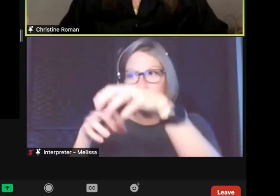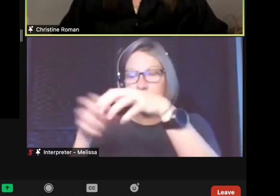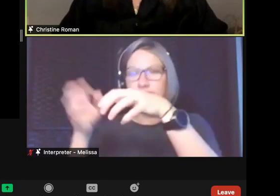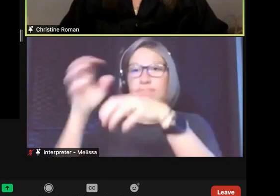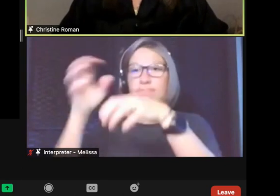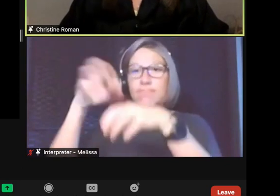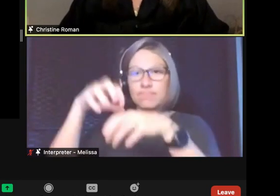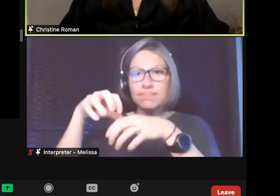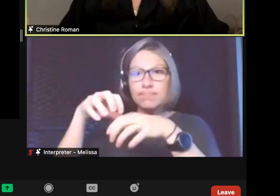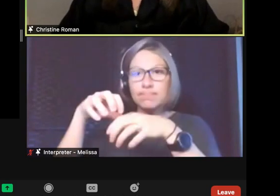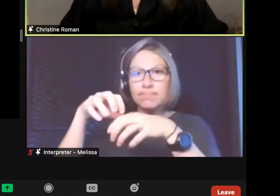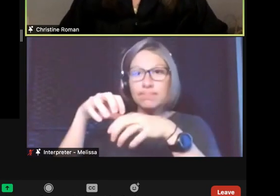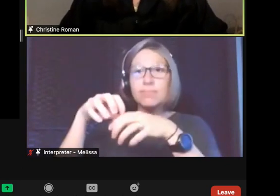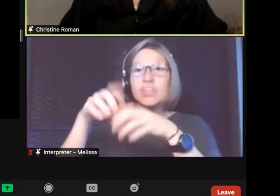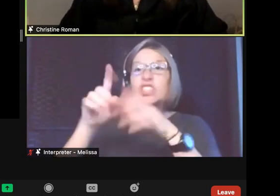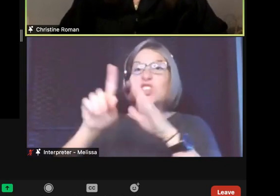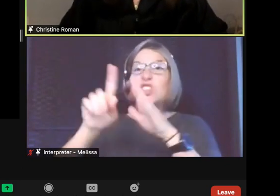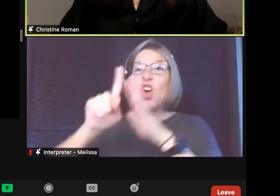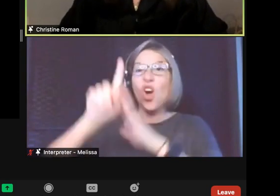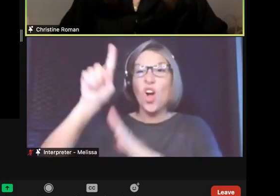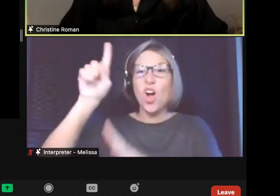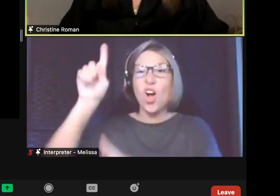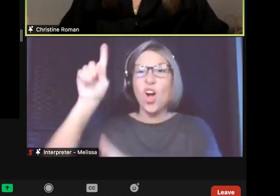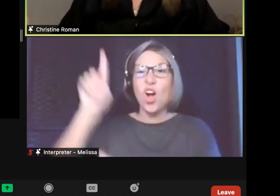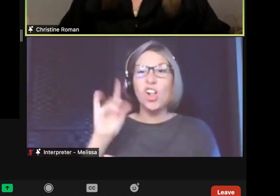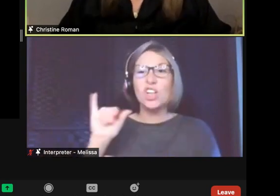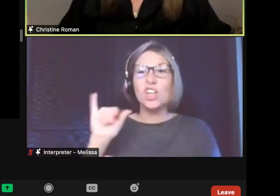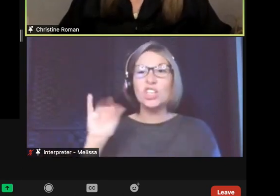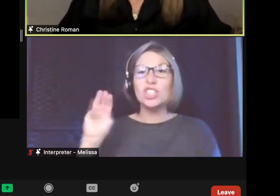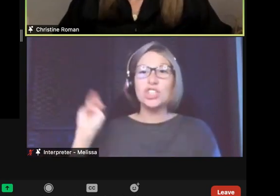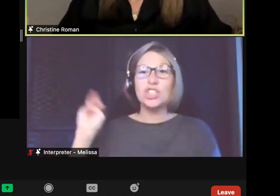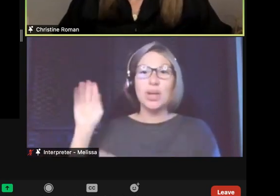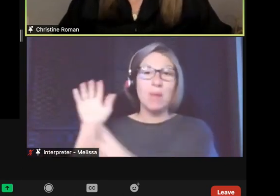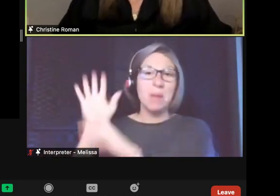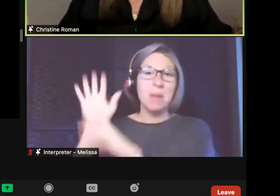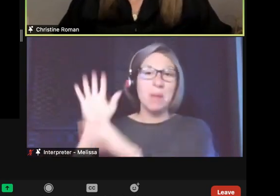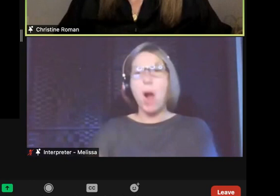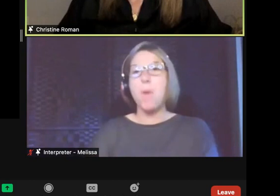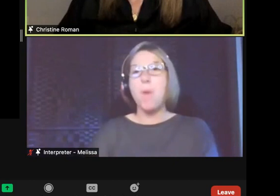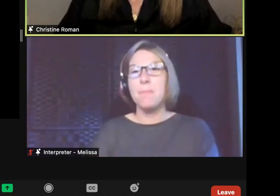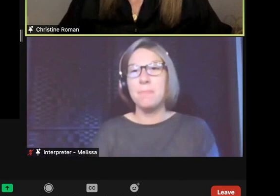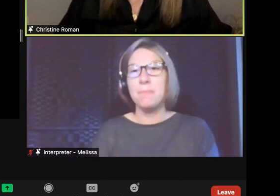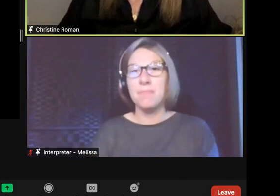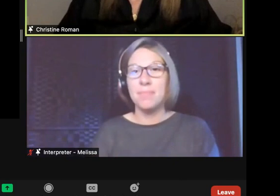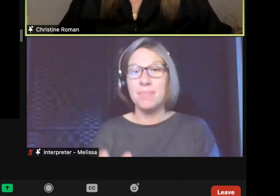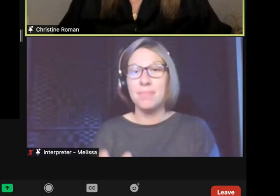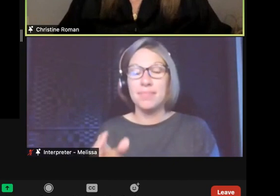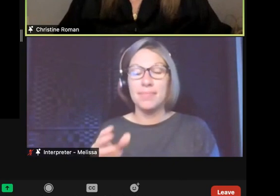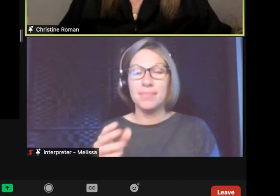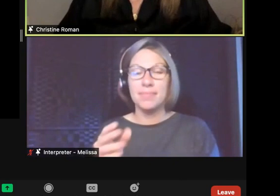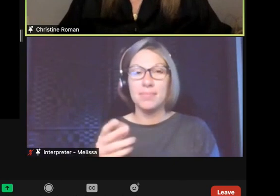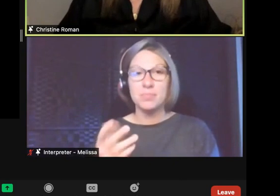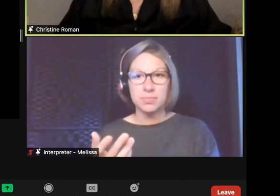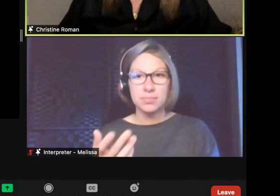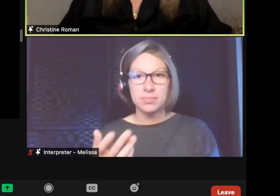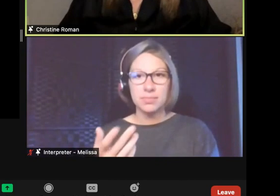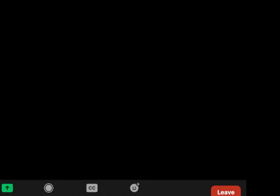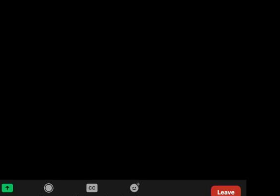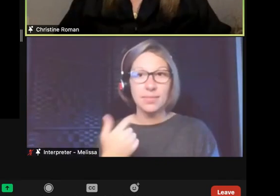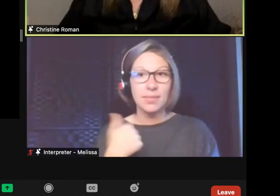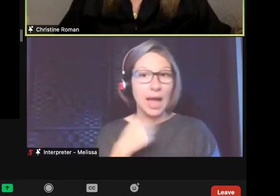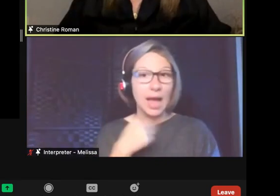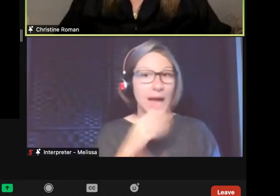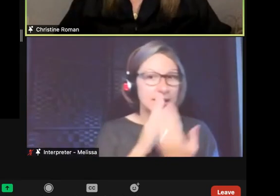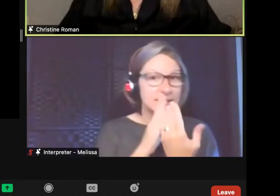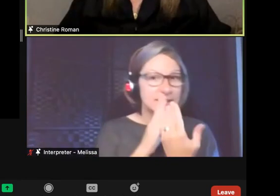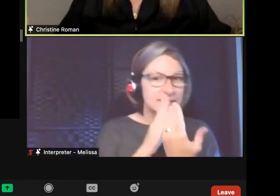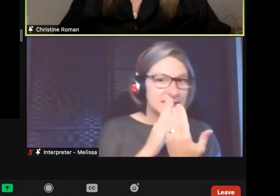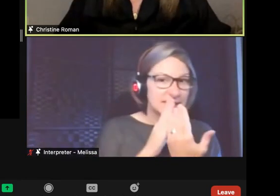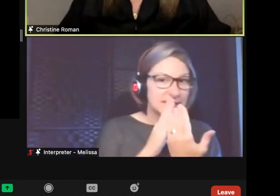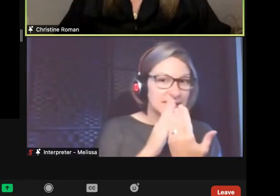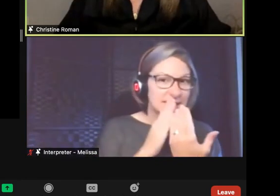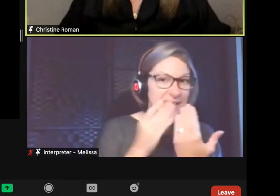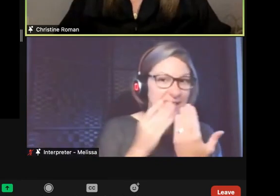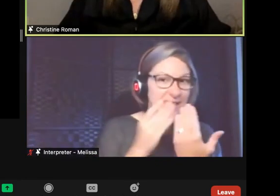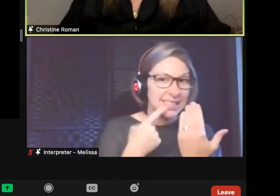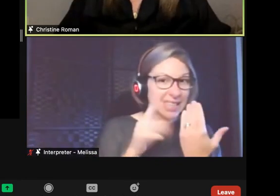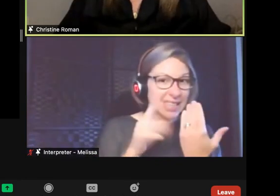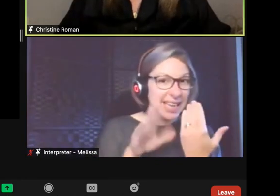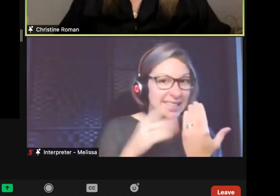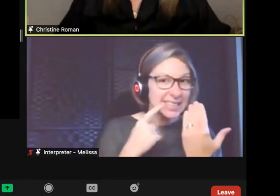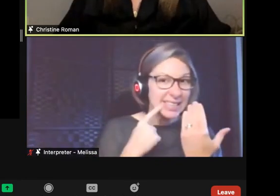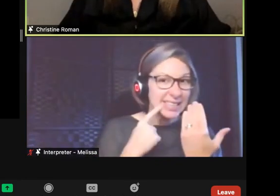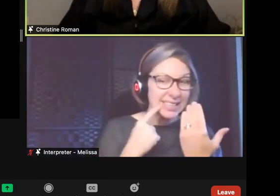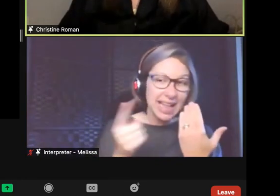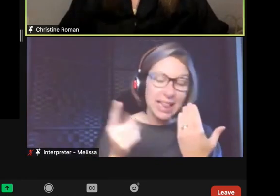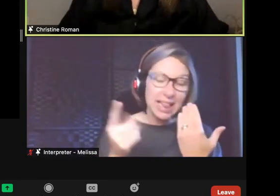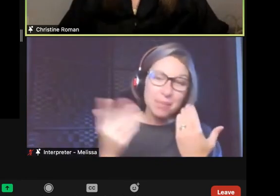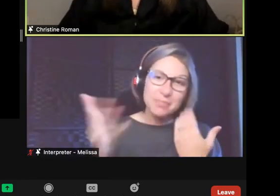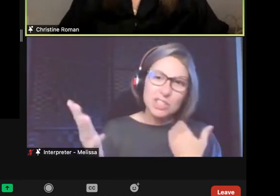over again. And I whispered to the little girl, I said, you can tell him not to do that. You can ask him to